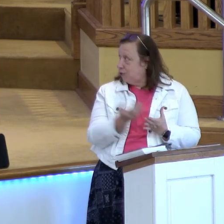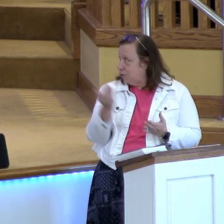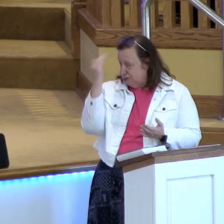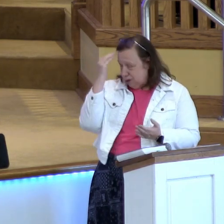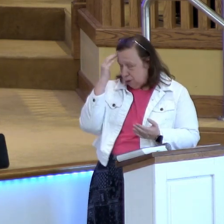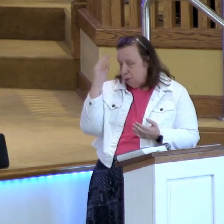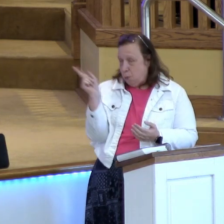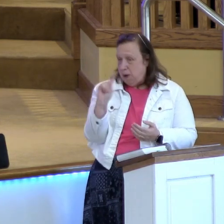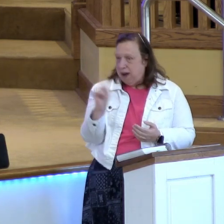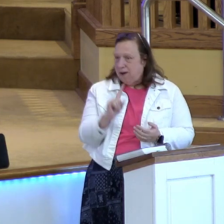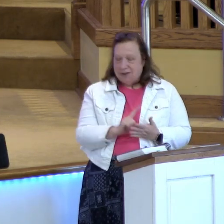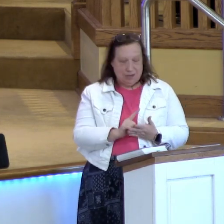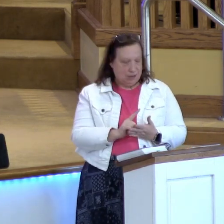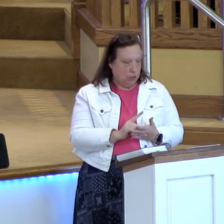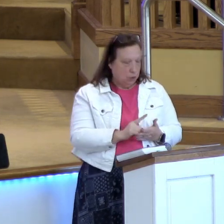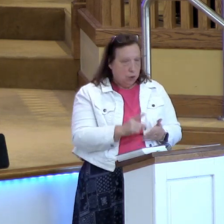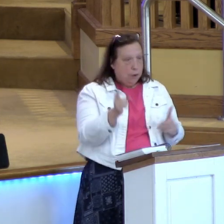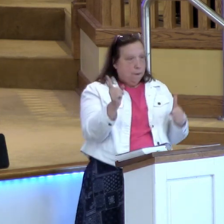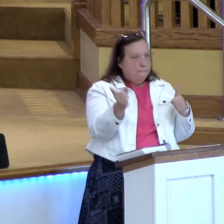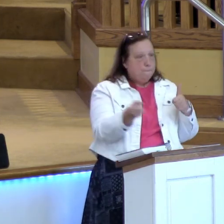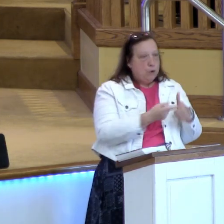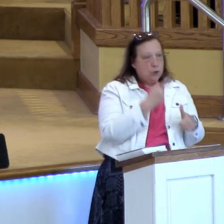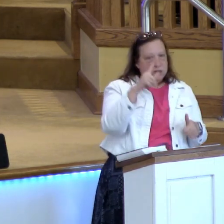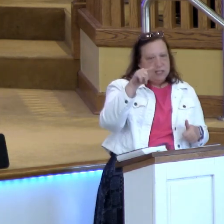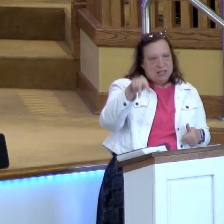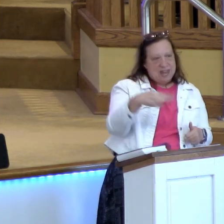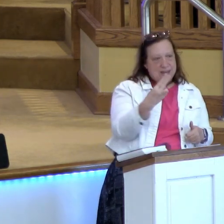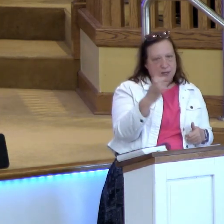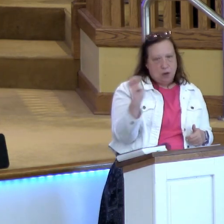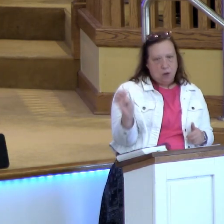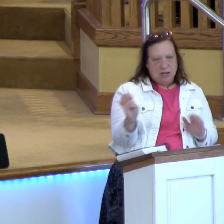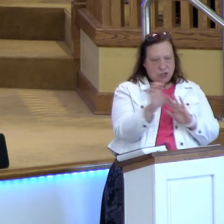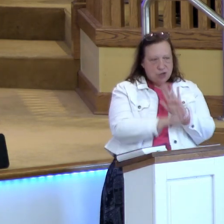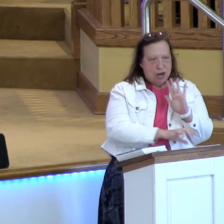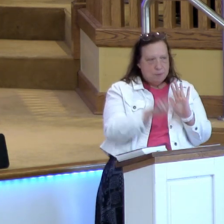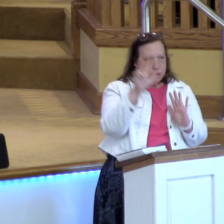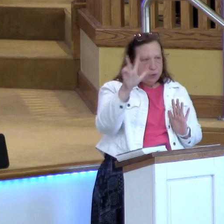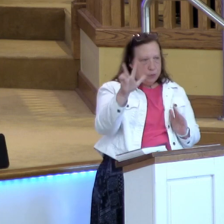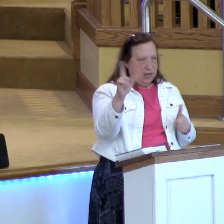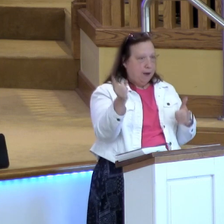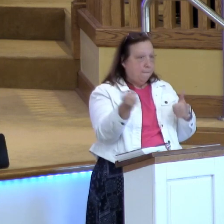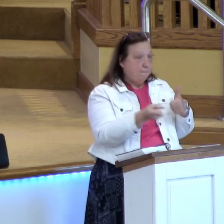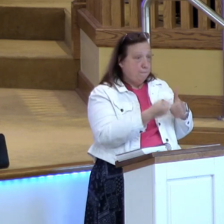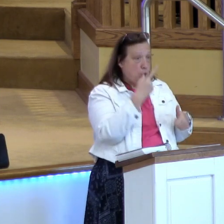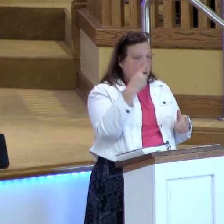at. Let's look at 1 Thessalonians chapter 3 this evening. 1 Thessalonians chapter 3.